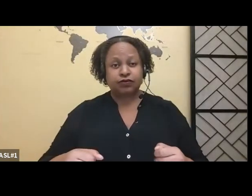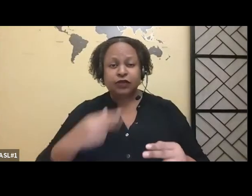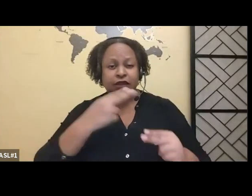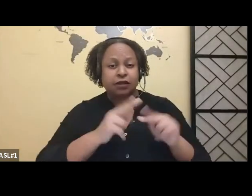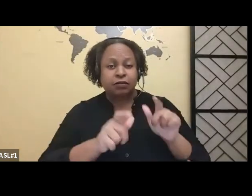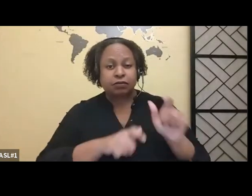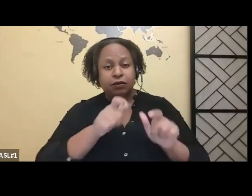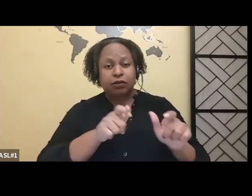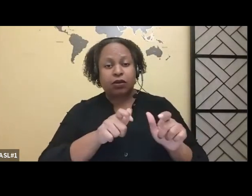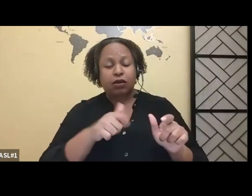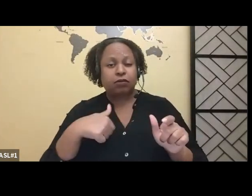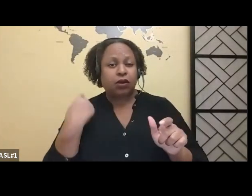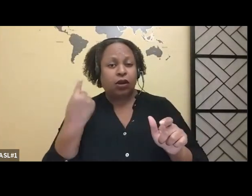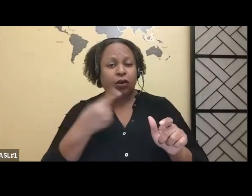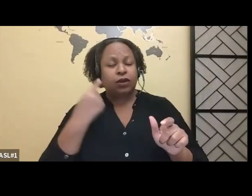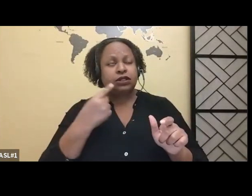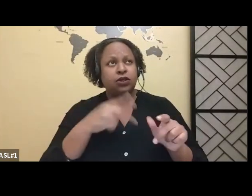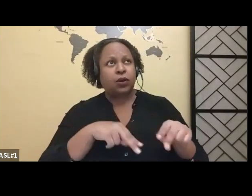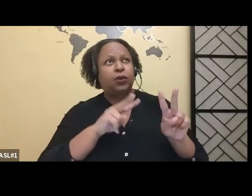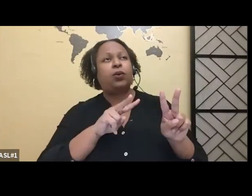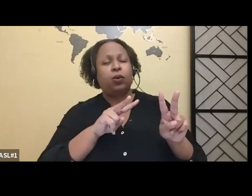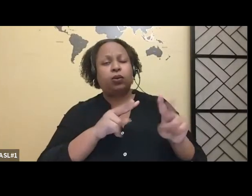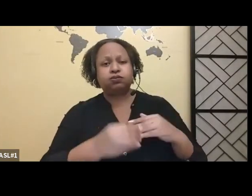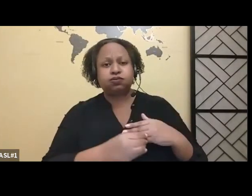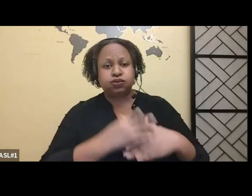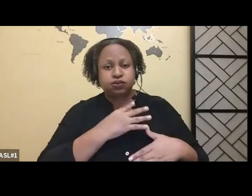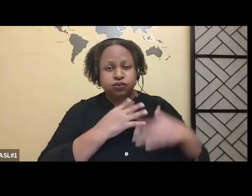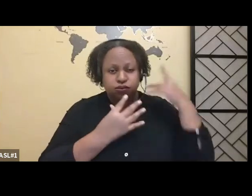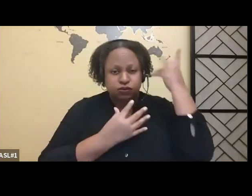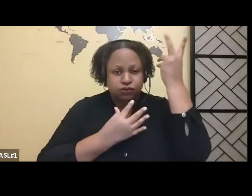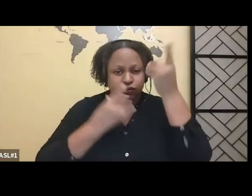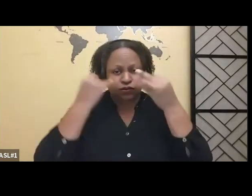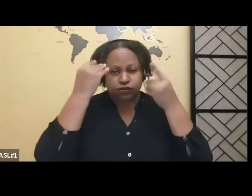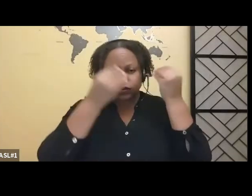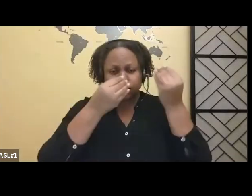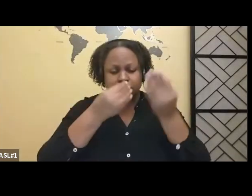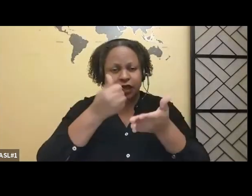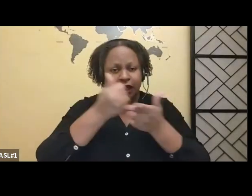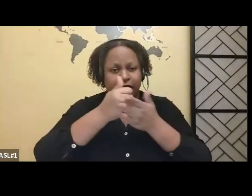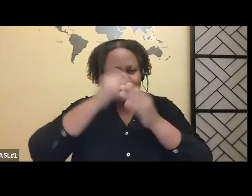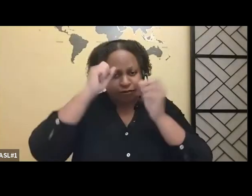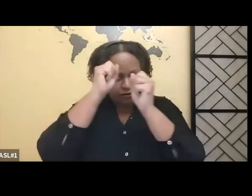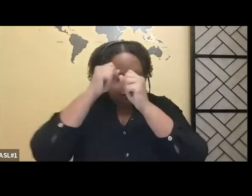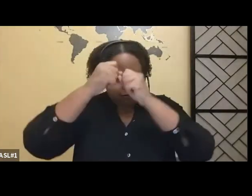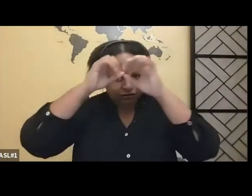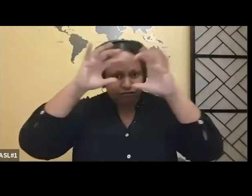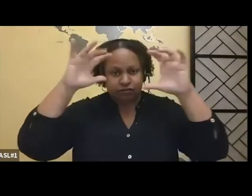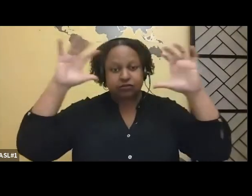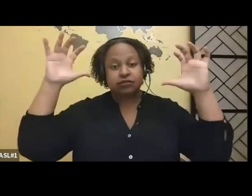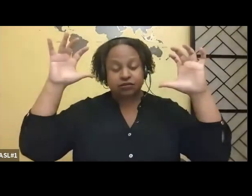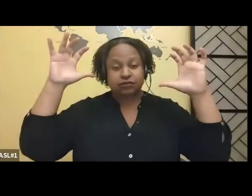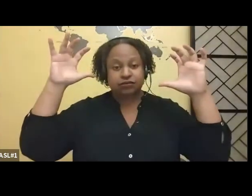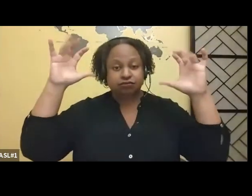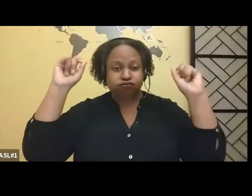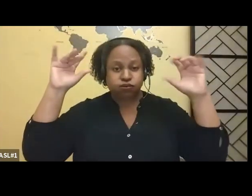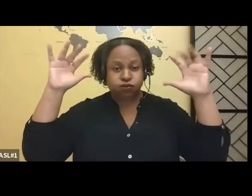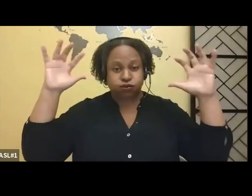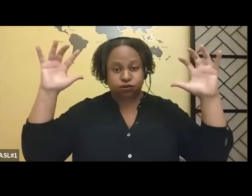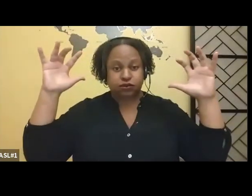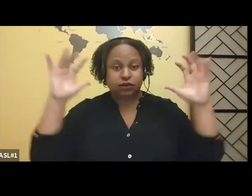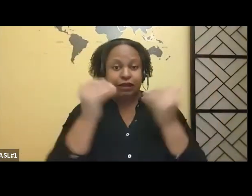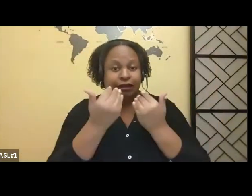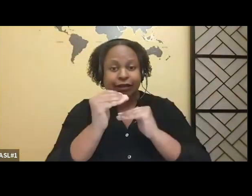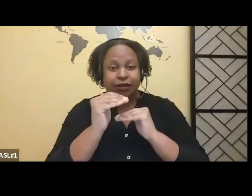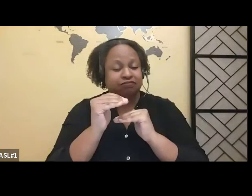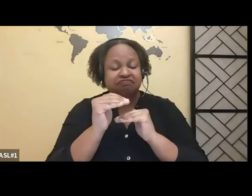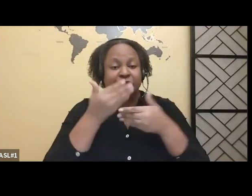impressed my imagination to expand and explode beyond its natural